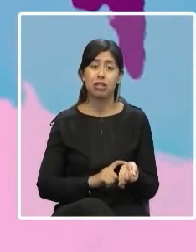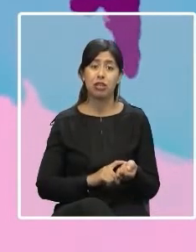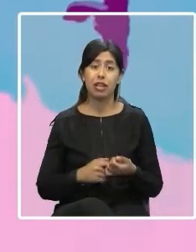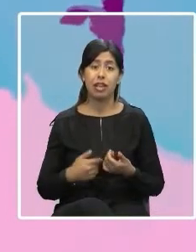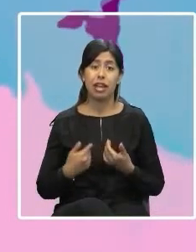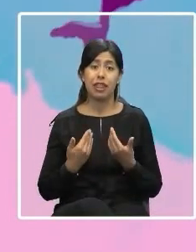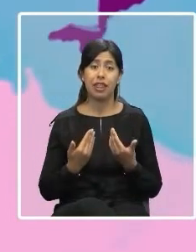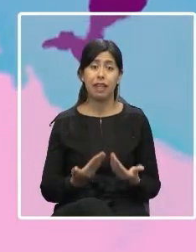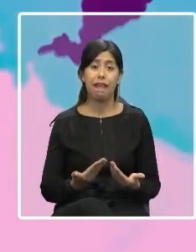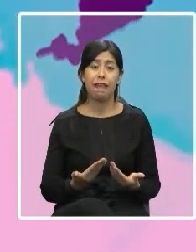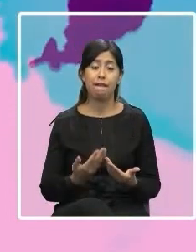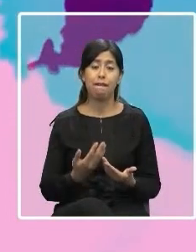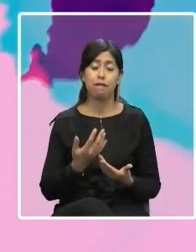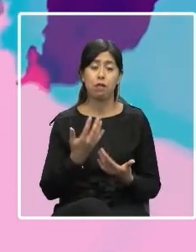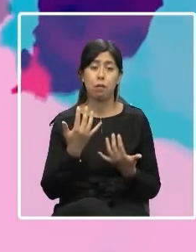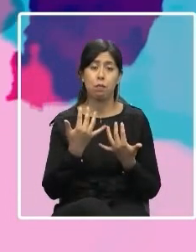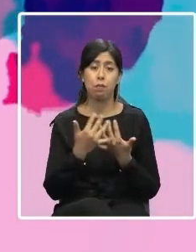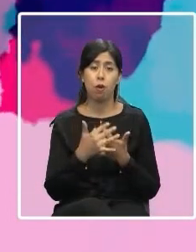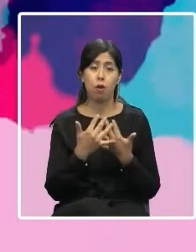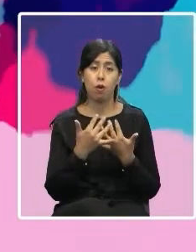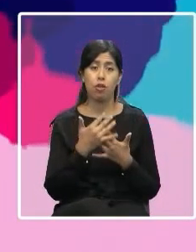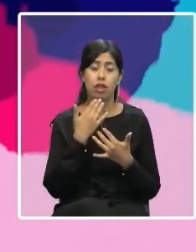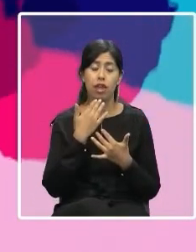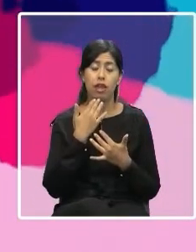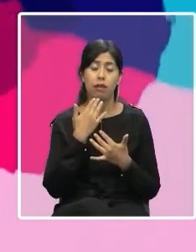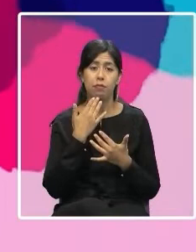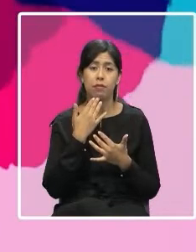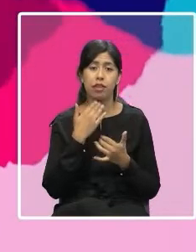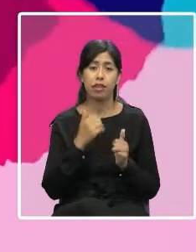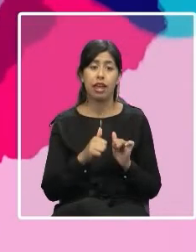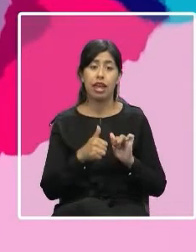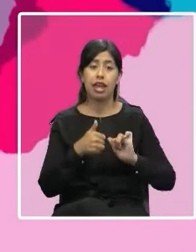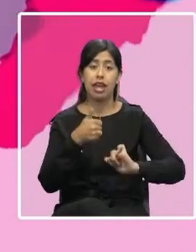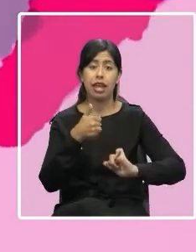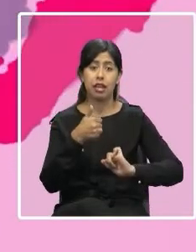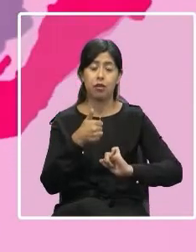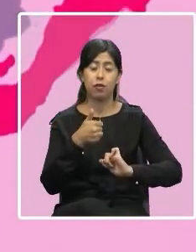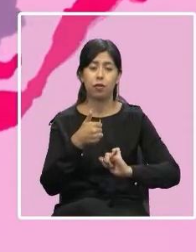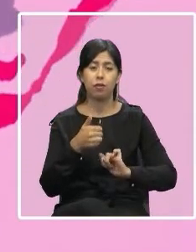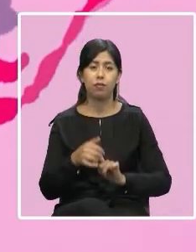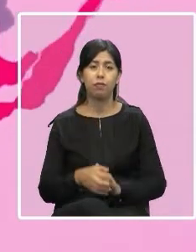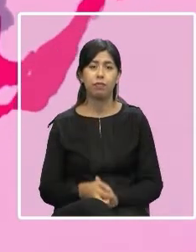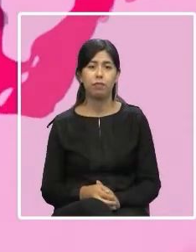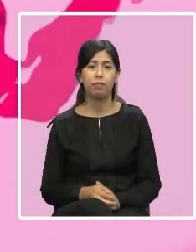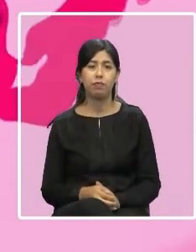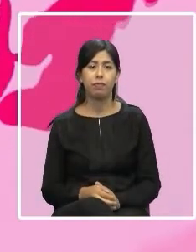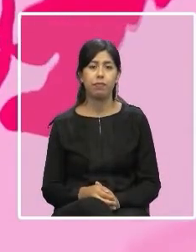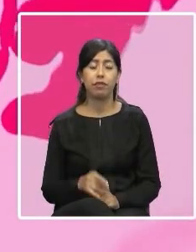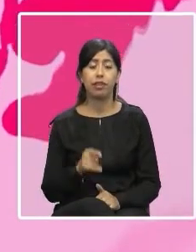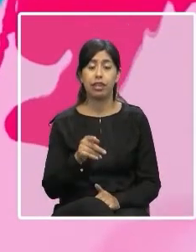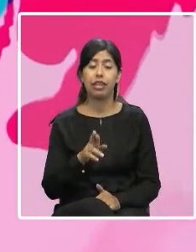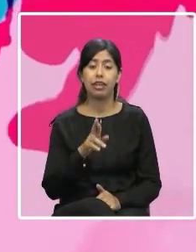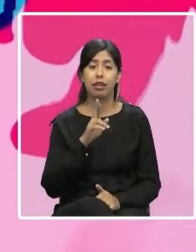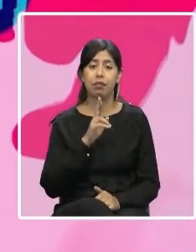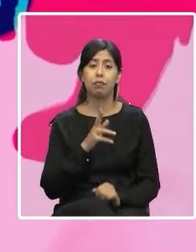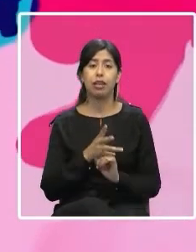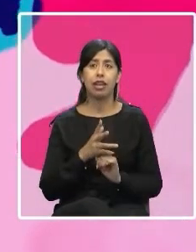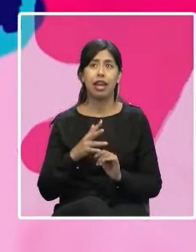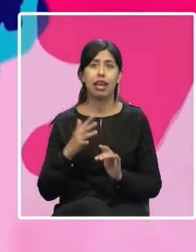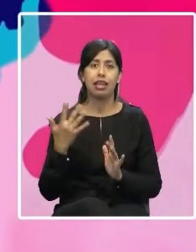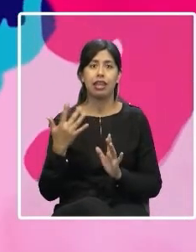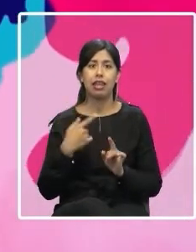even gender, depending on the cues they receive from the media. So an object like you see this